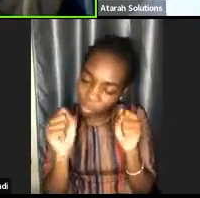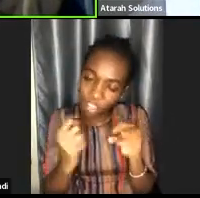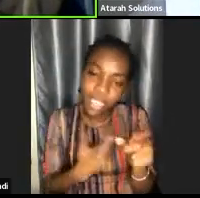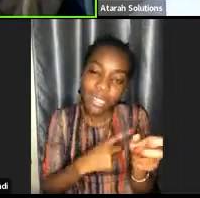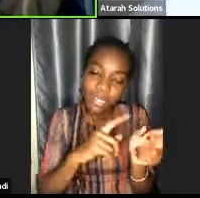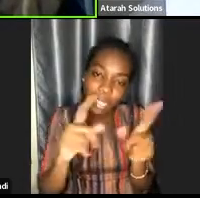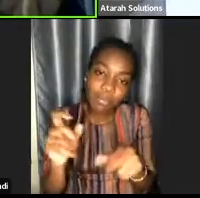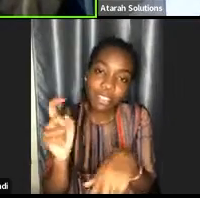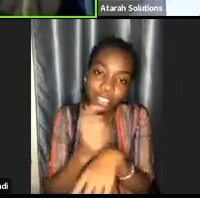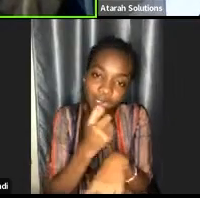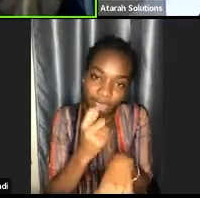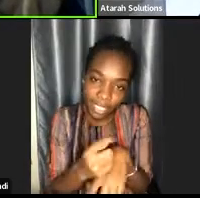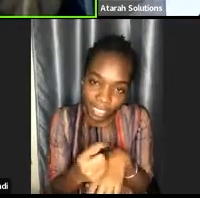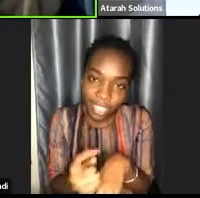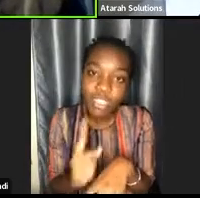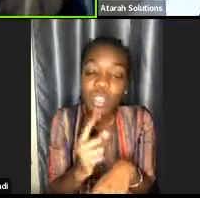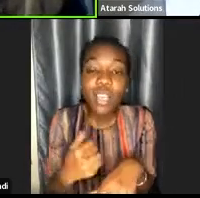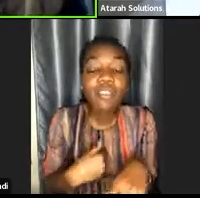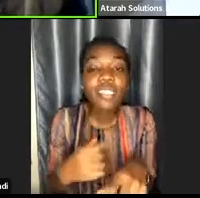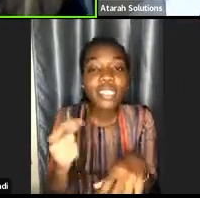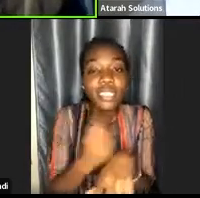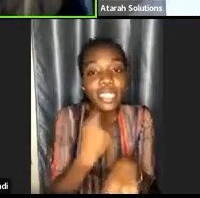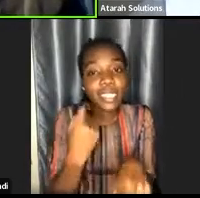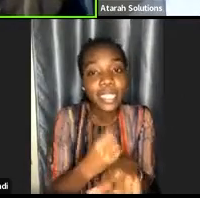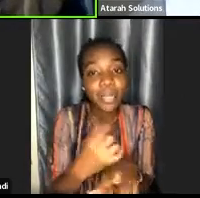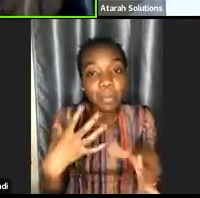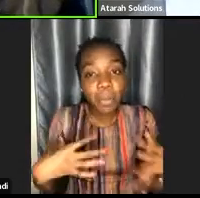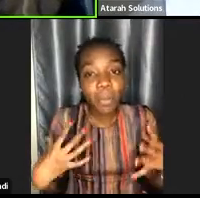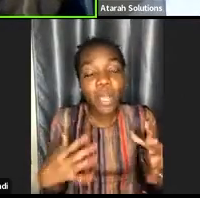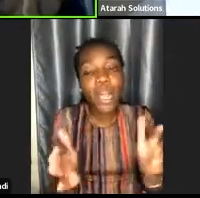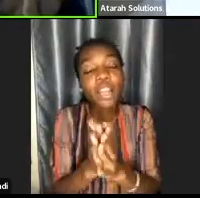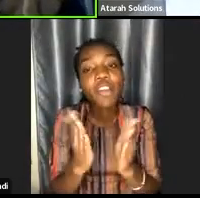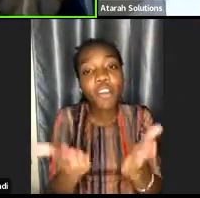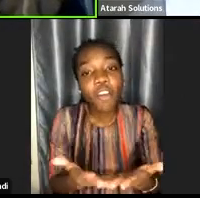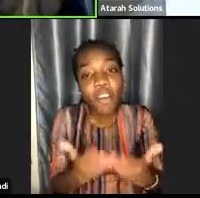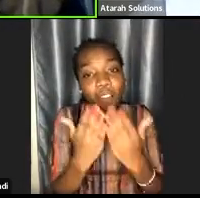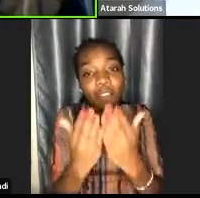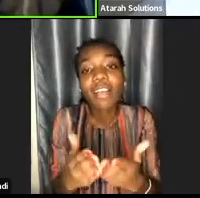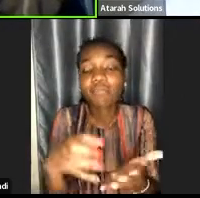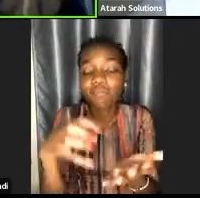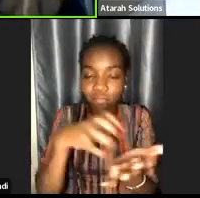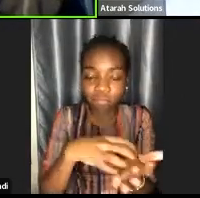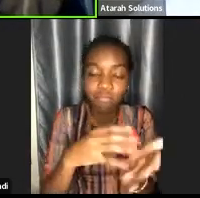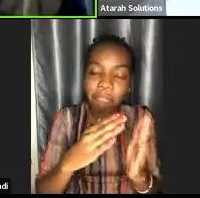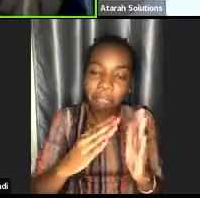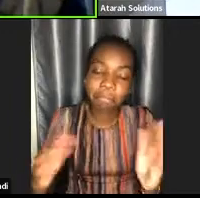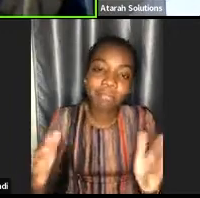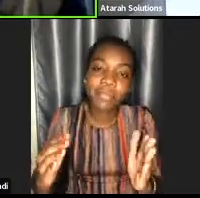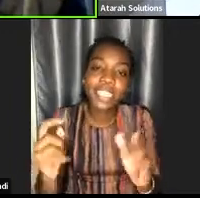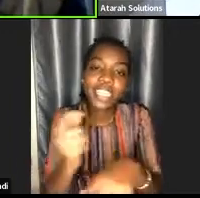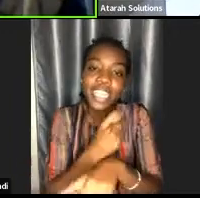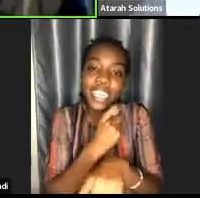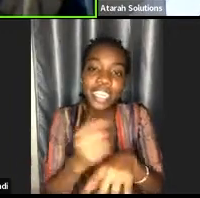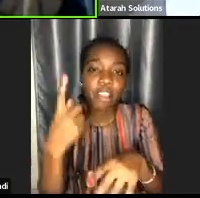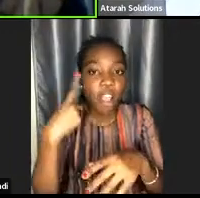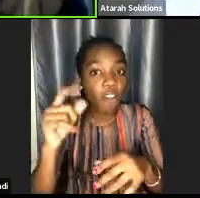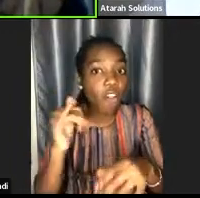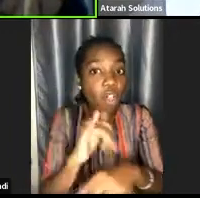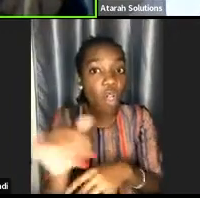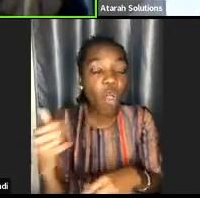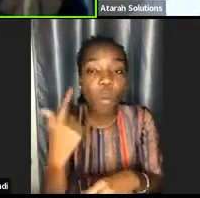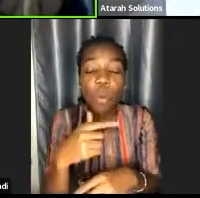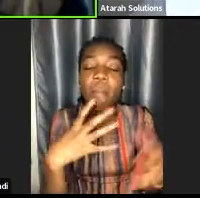training mediators, we also offer skill gap training for those mediators who are practicing, and then they could have